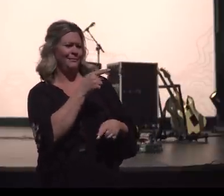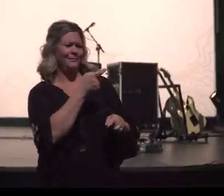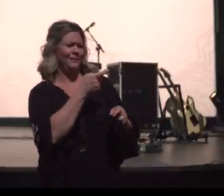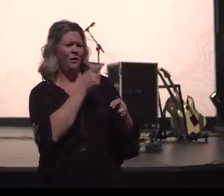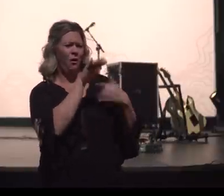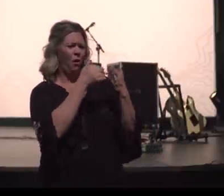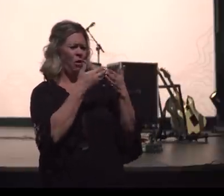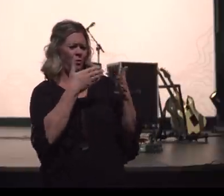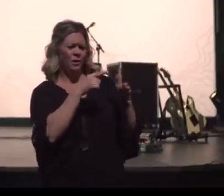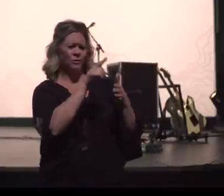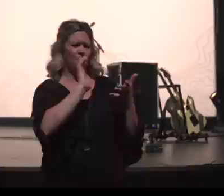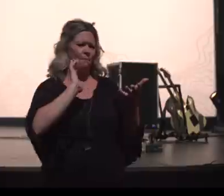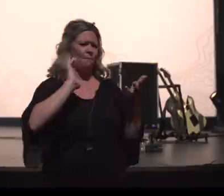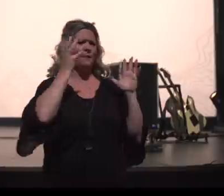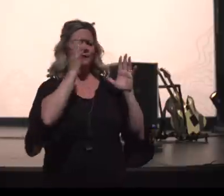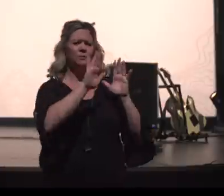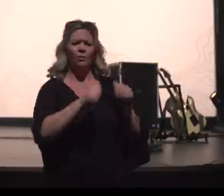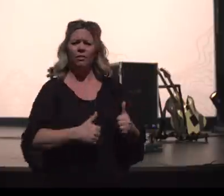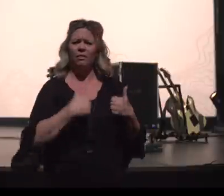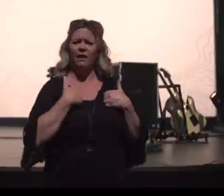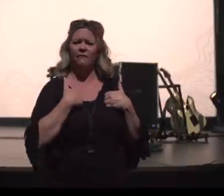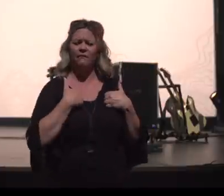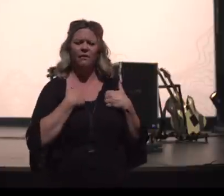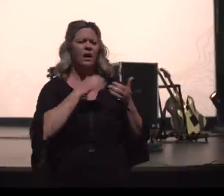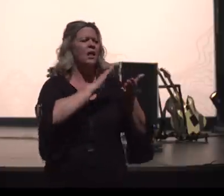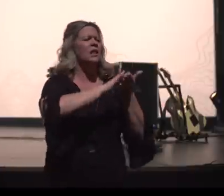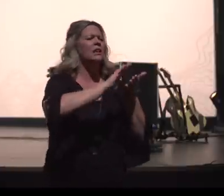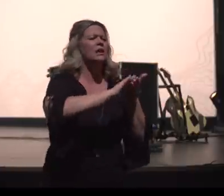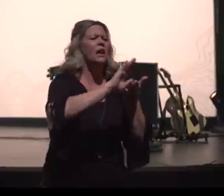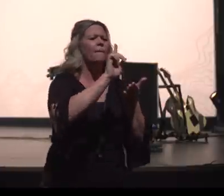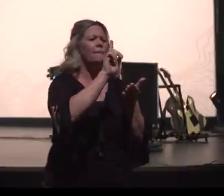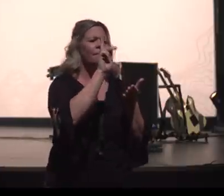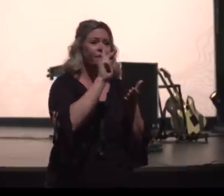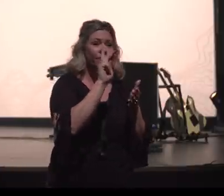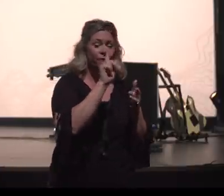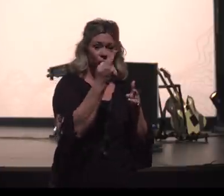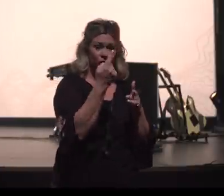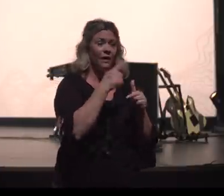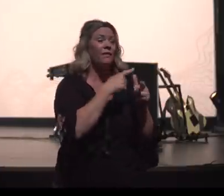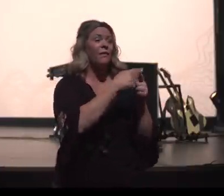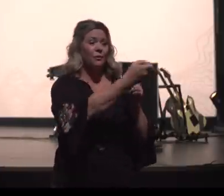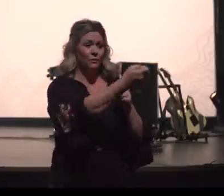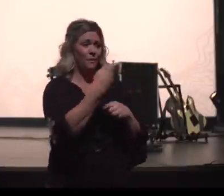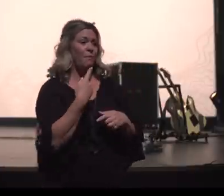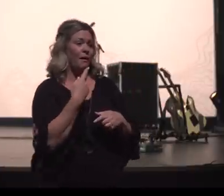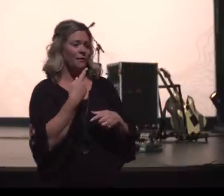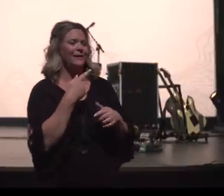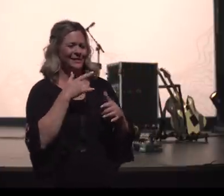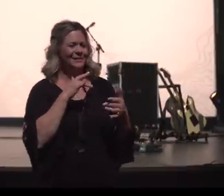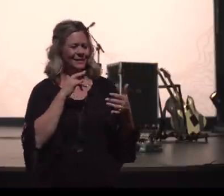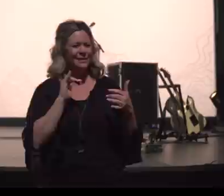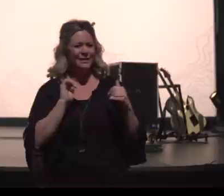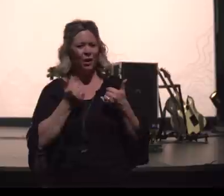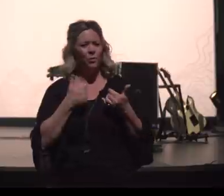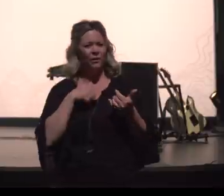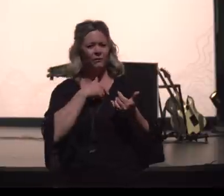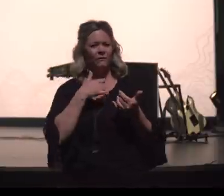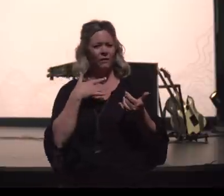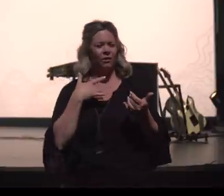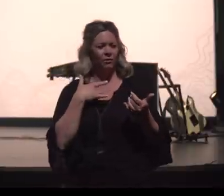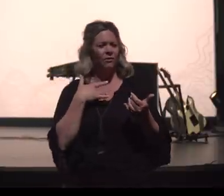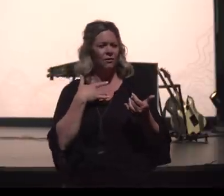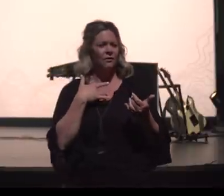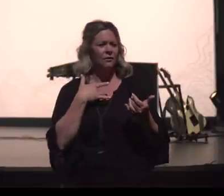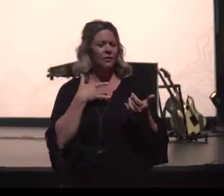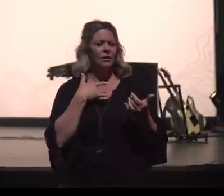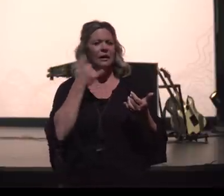the ways you've messed up in your life? Go clean yourself up first, then come back." And that's how some of us feel. And if